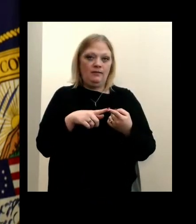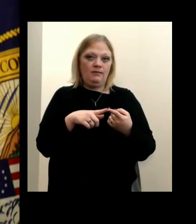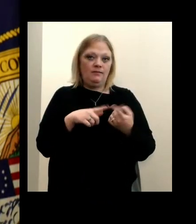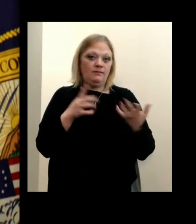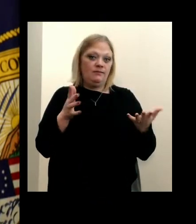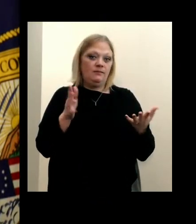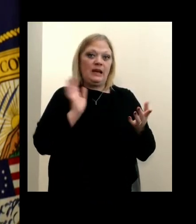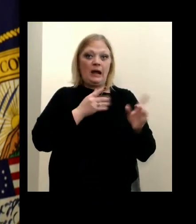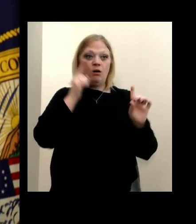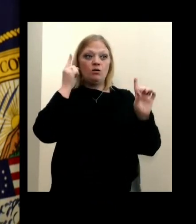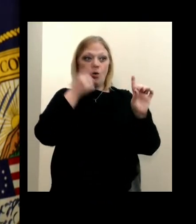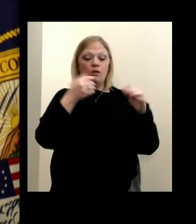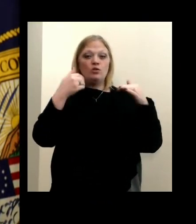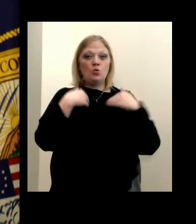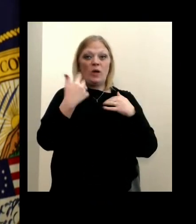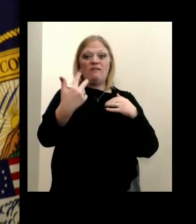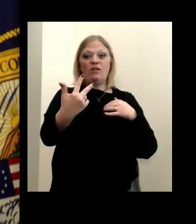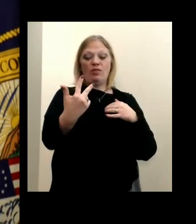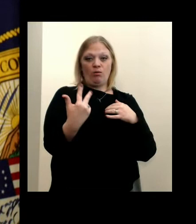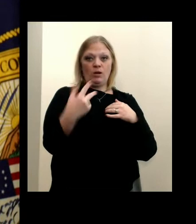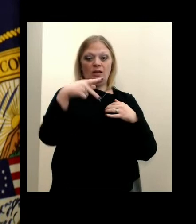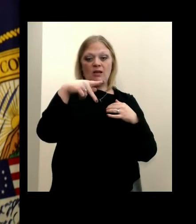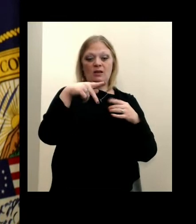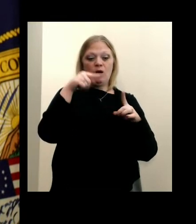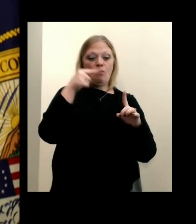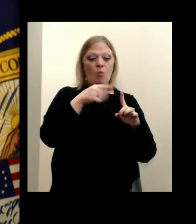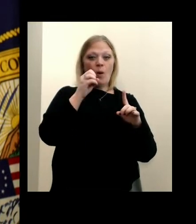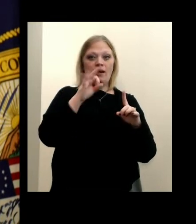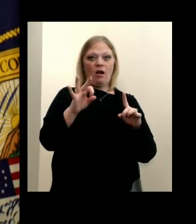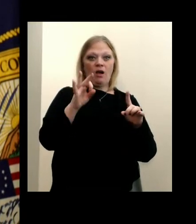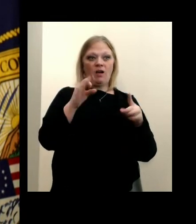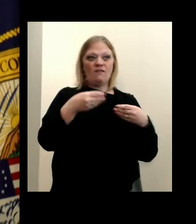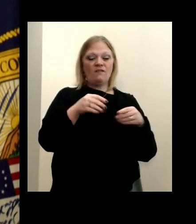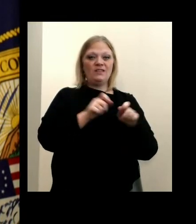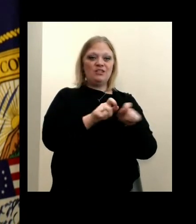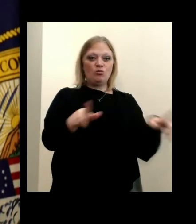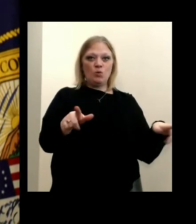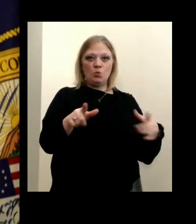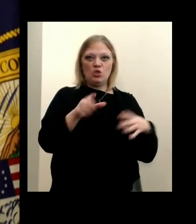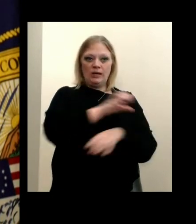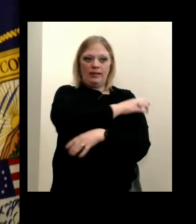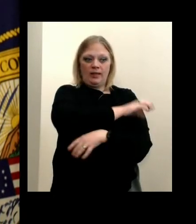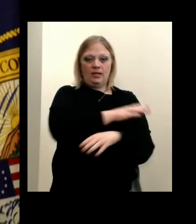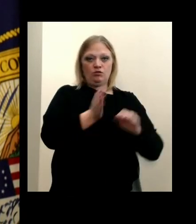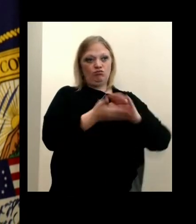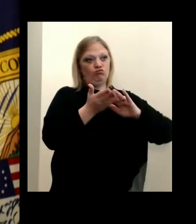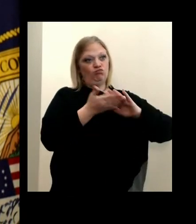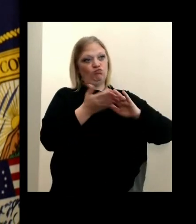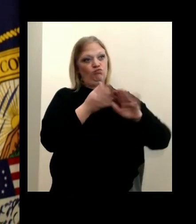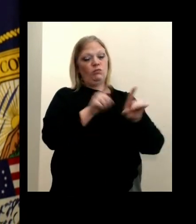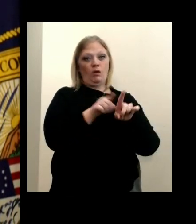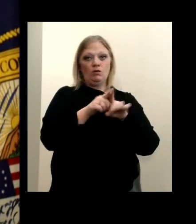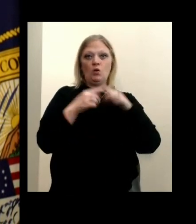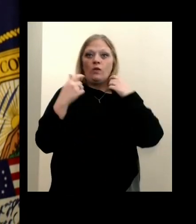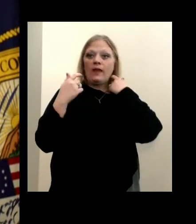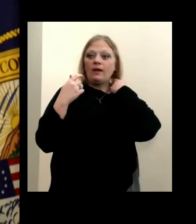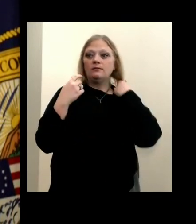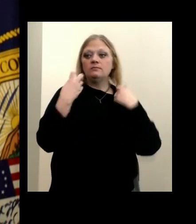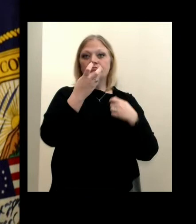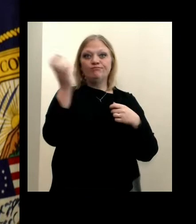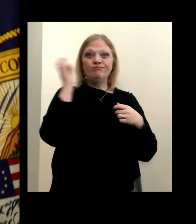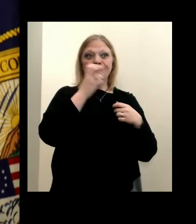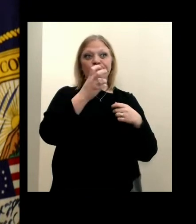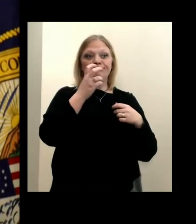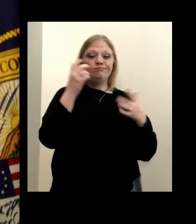goal is to have 3 point of distribution clinics operating, as well as mobile unit. But when